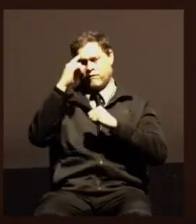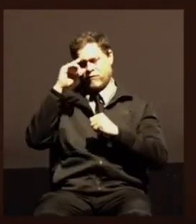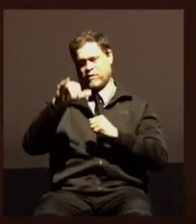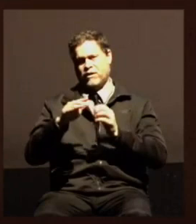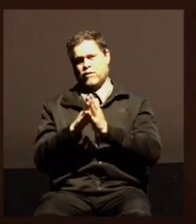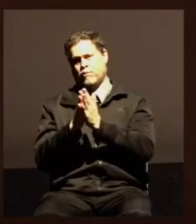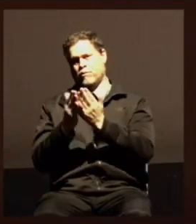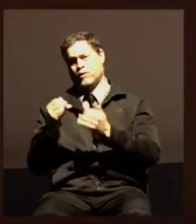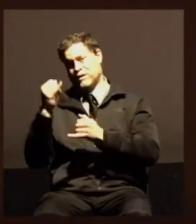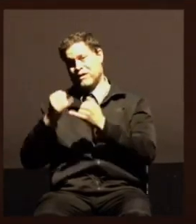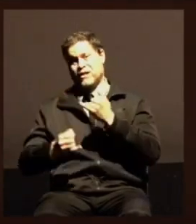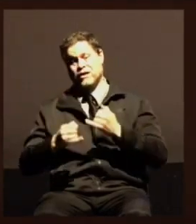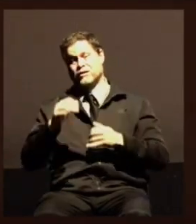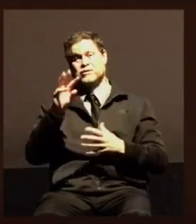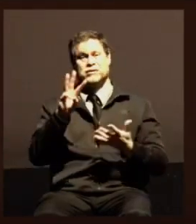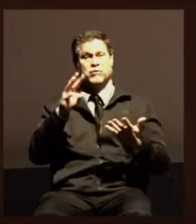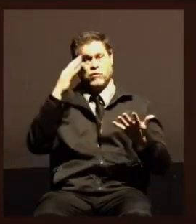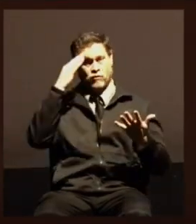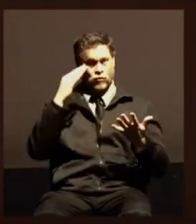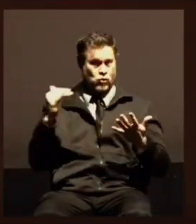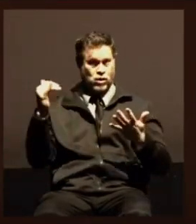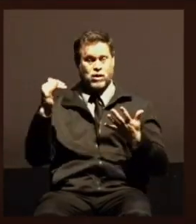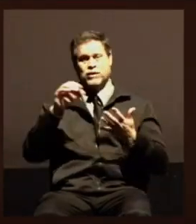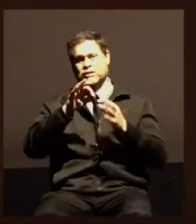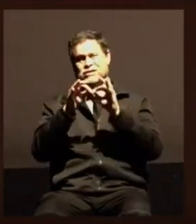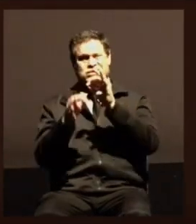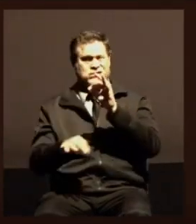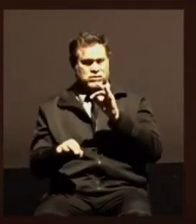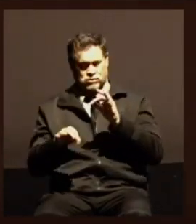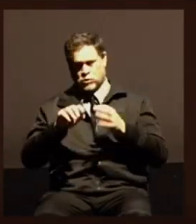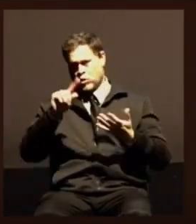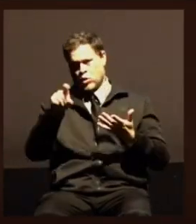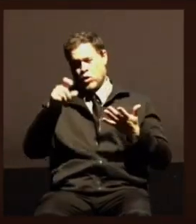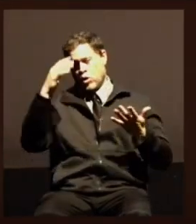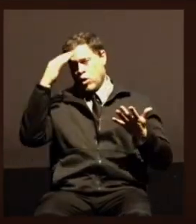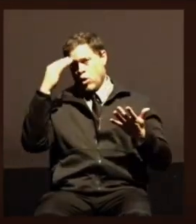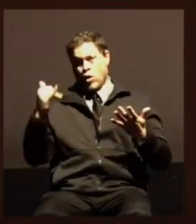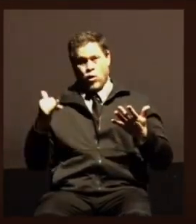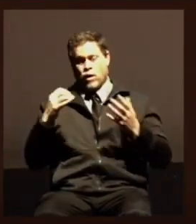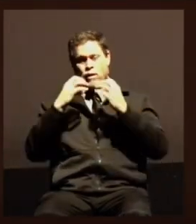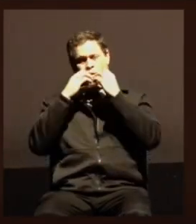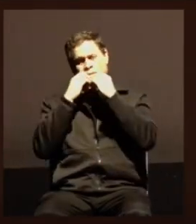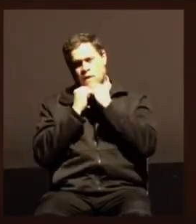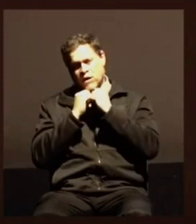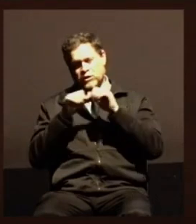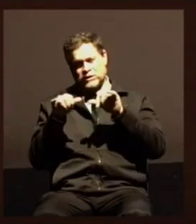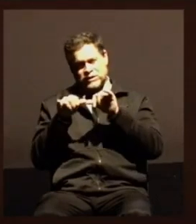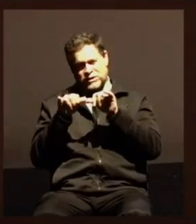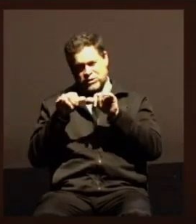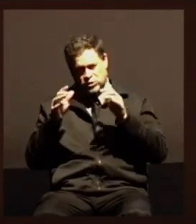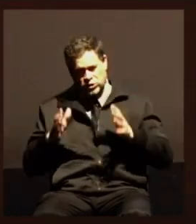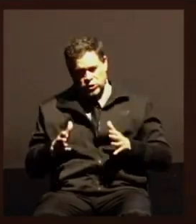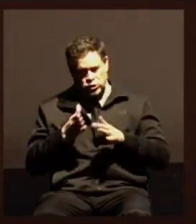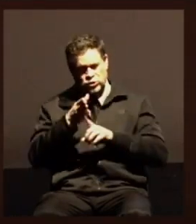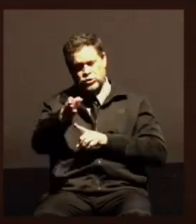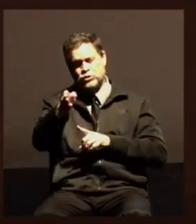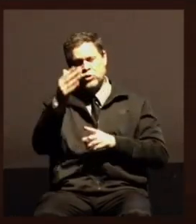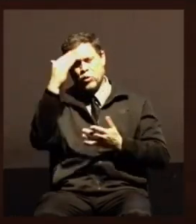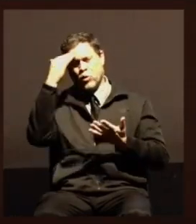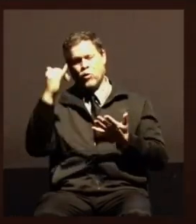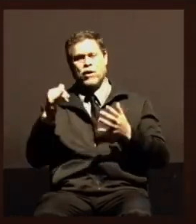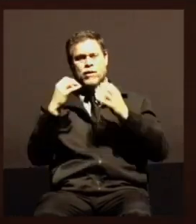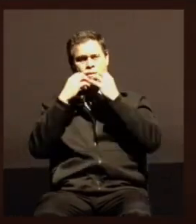And that last W of why is can be a simple question as in, why am I passionate in engineering? Or why am I passionate